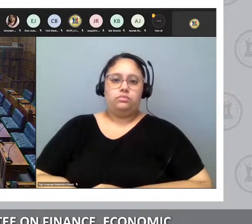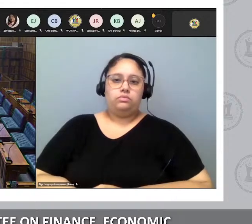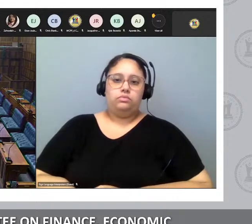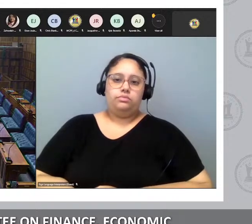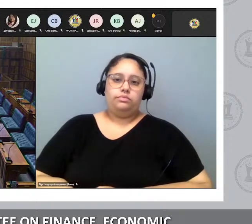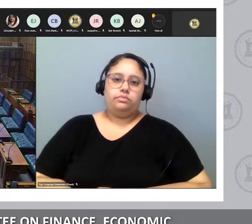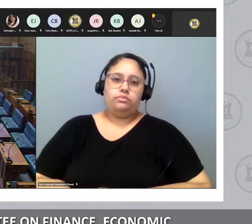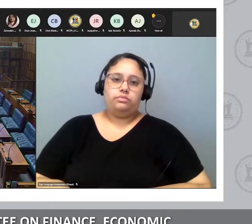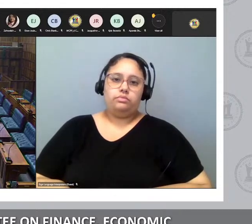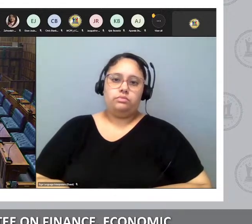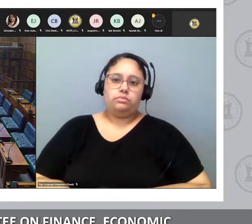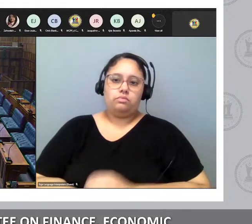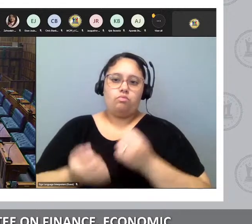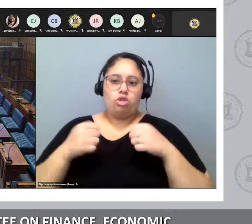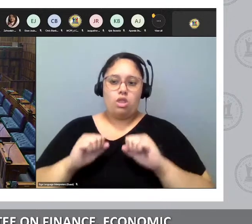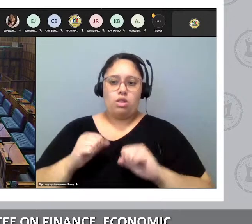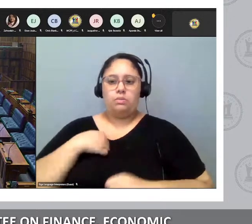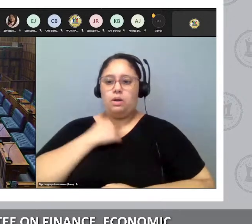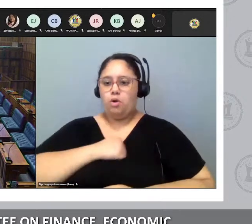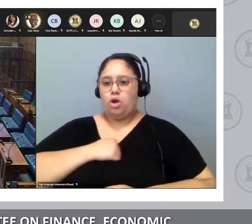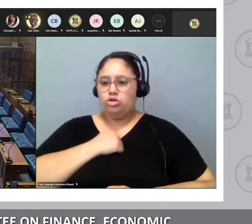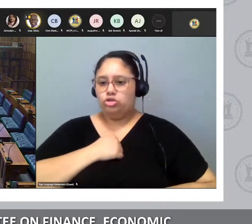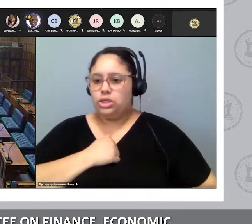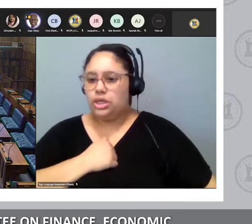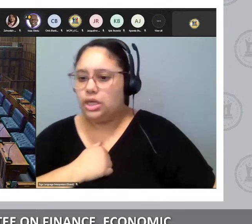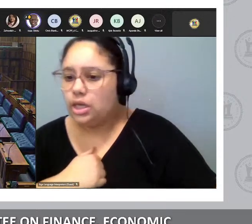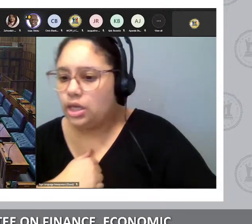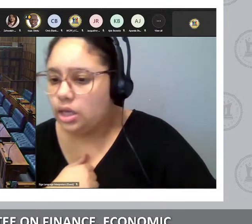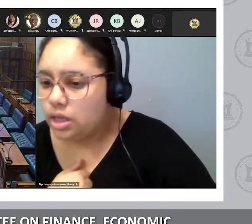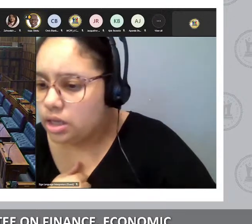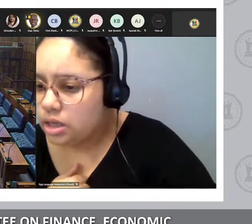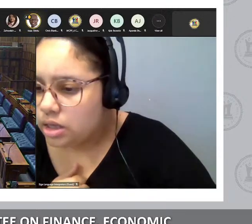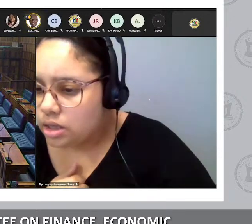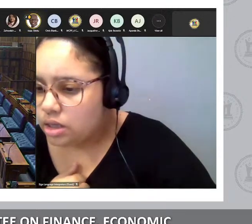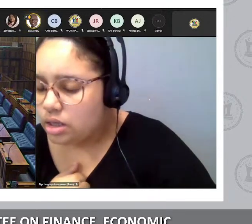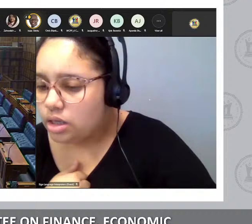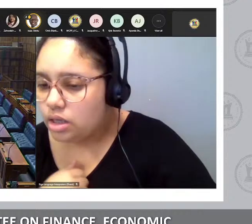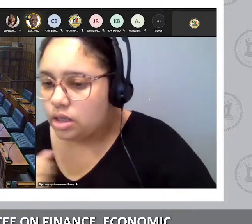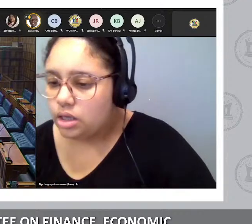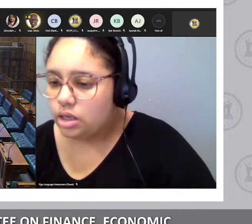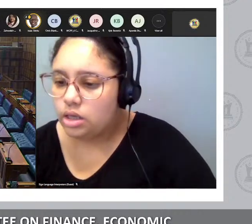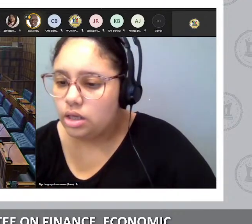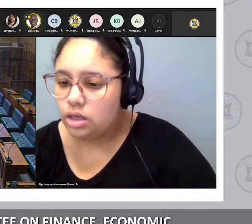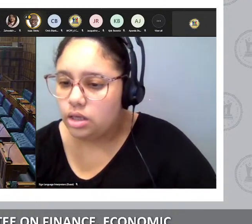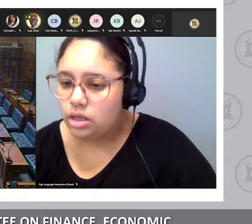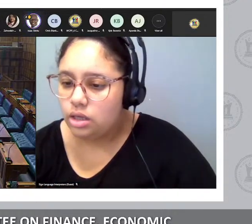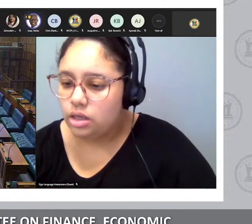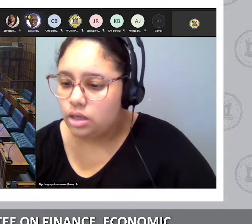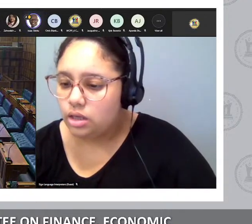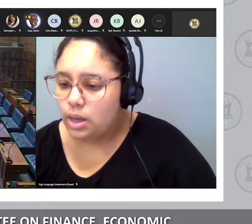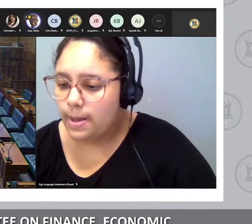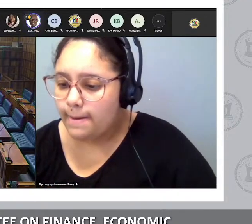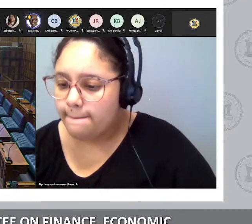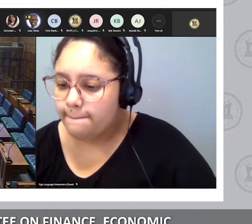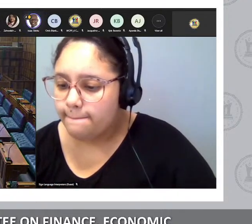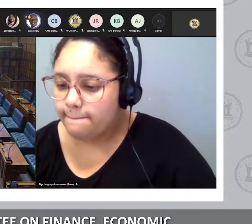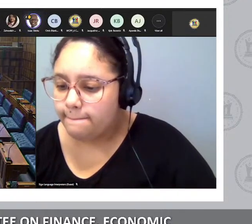now chair my apologies uh sorry yes uh